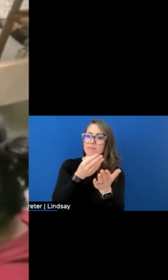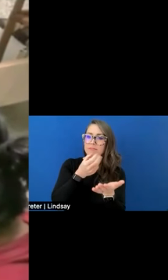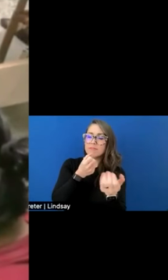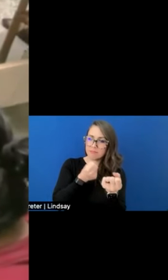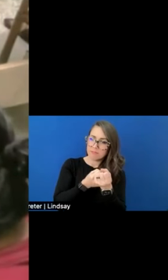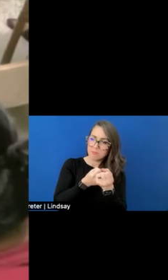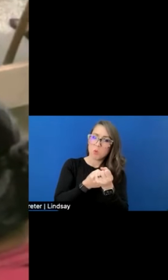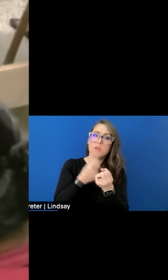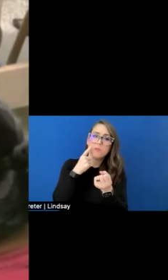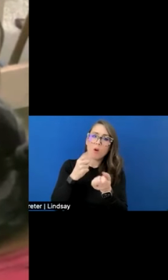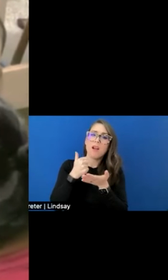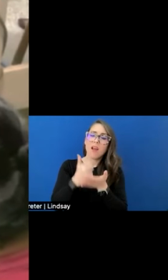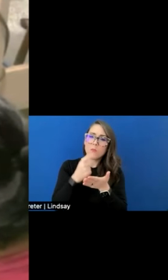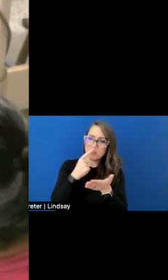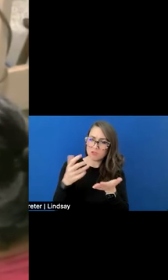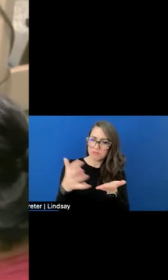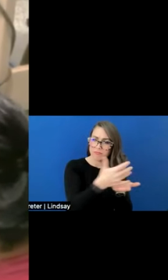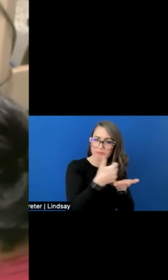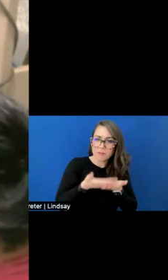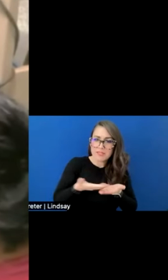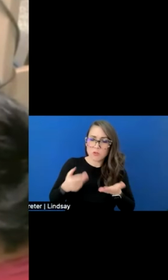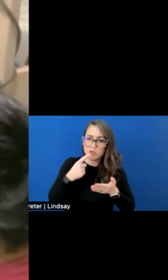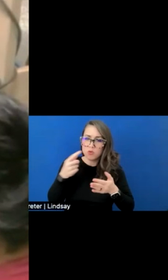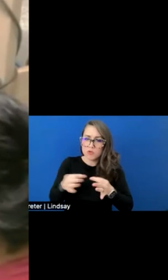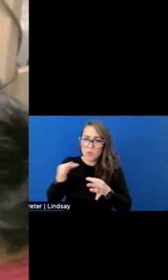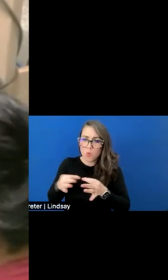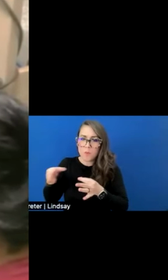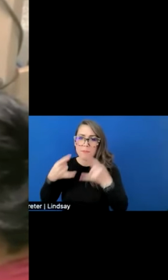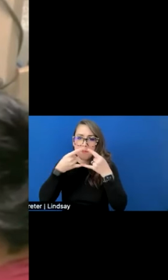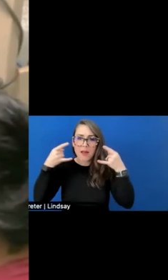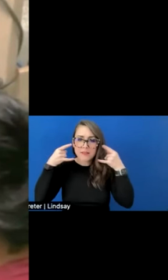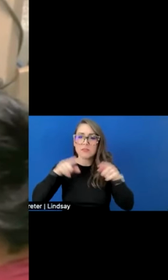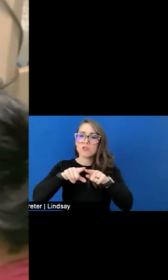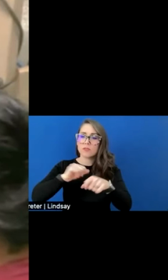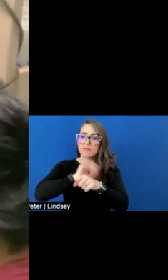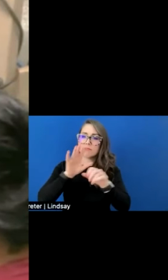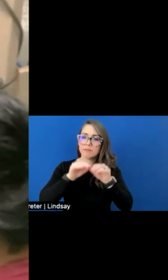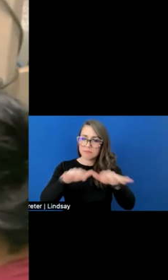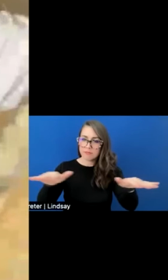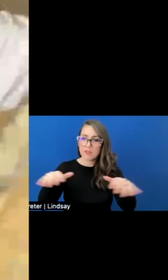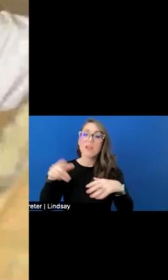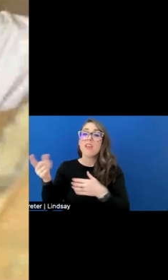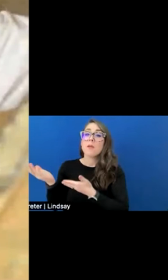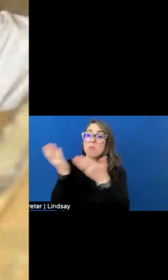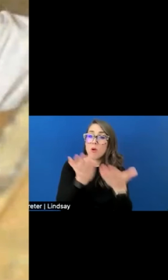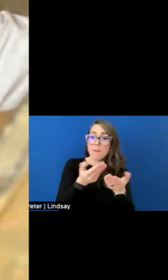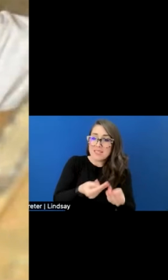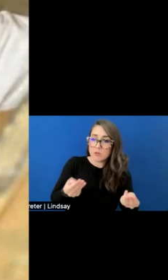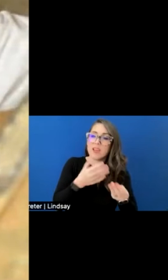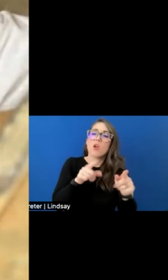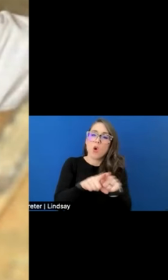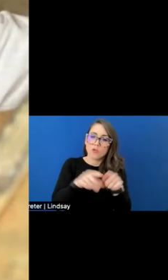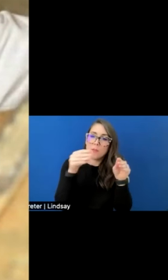pandemic. FOM funds purchased the materials and also compensated the young women who did the sewing.